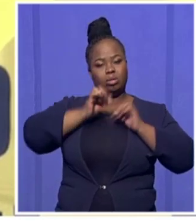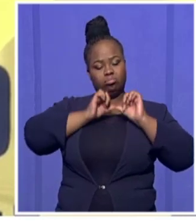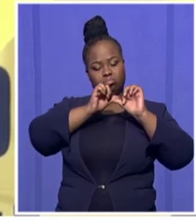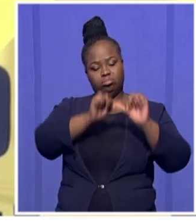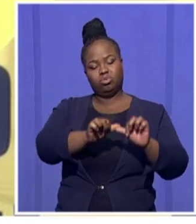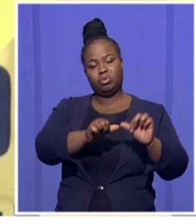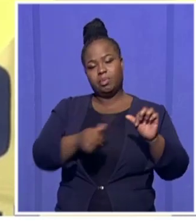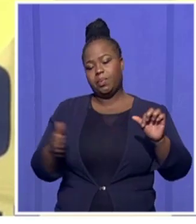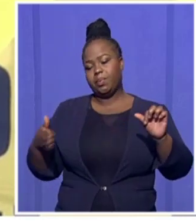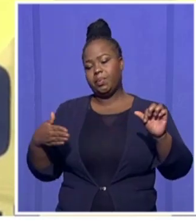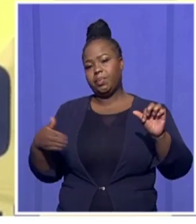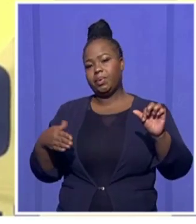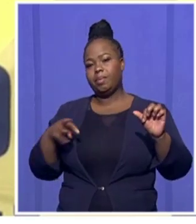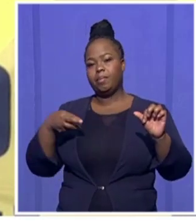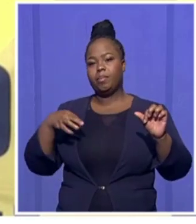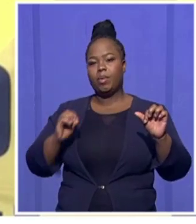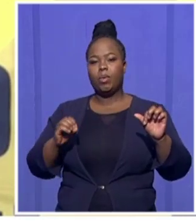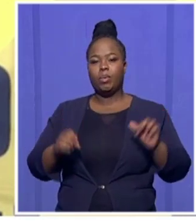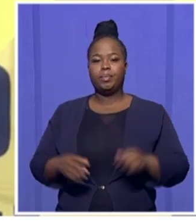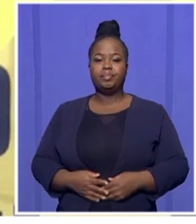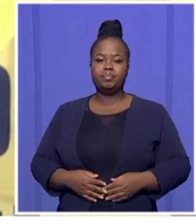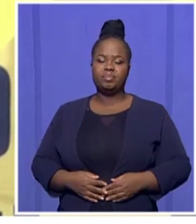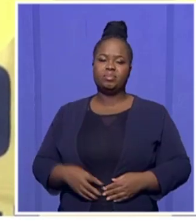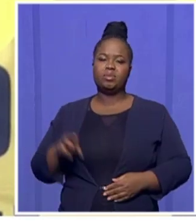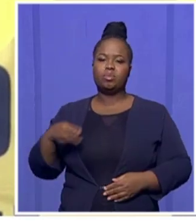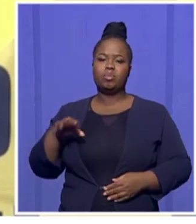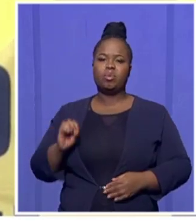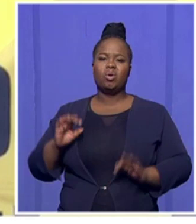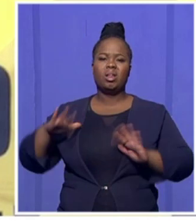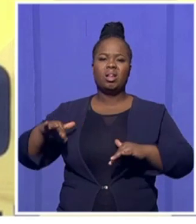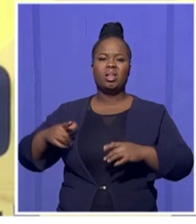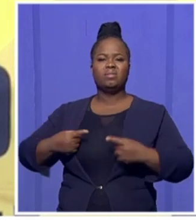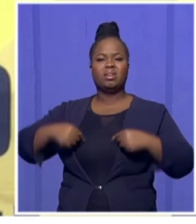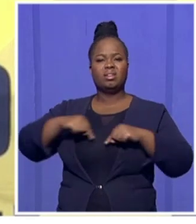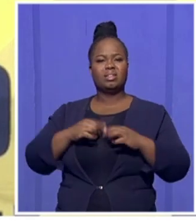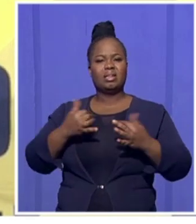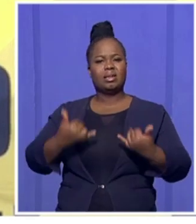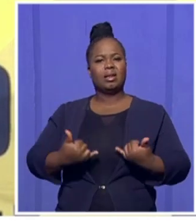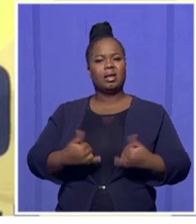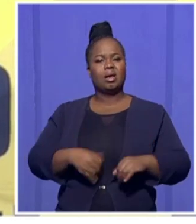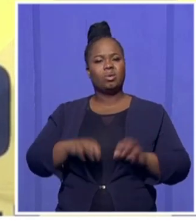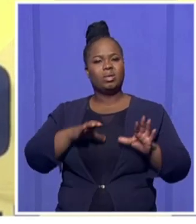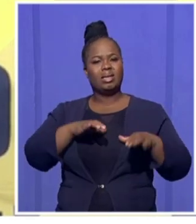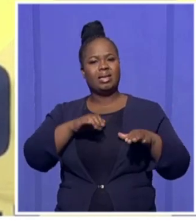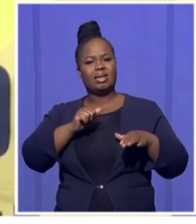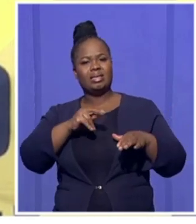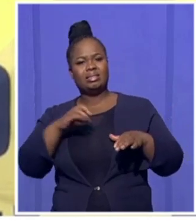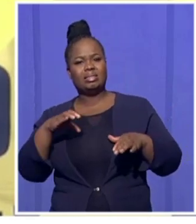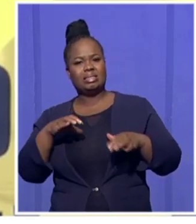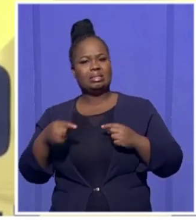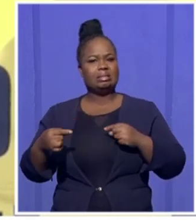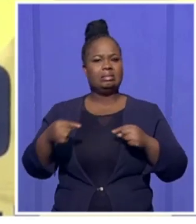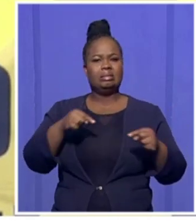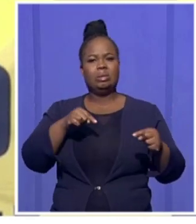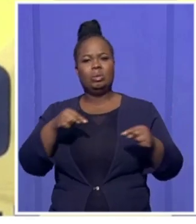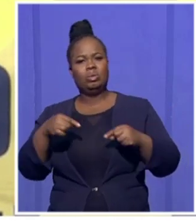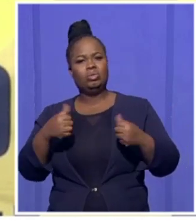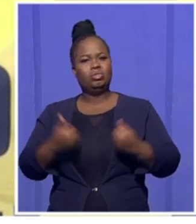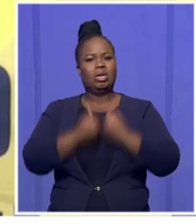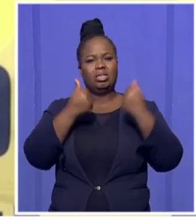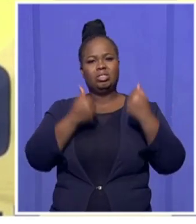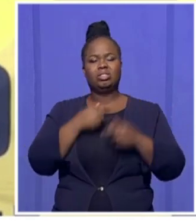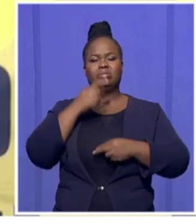Mpho. Comrade Mpho leaves us at a time when our movement is grappling with the challenges of